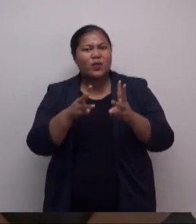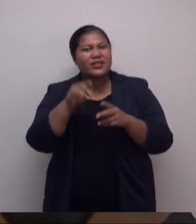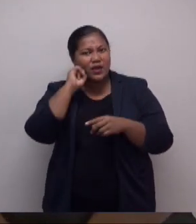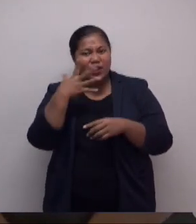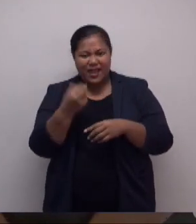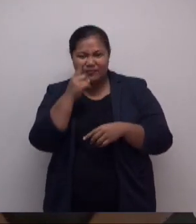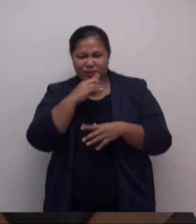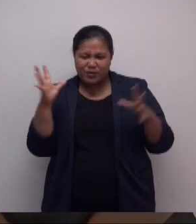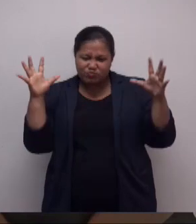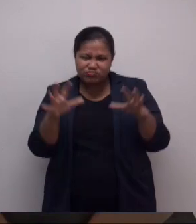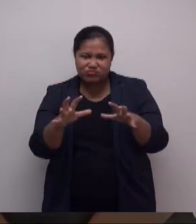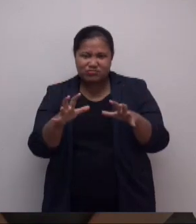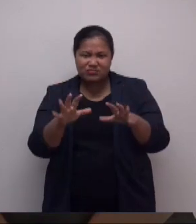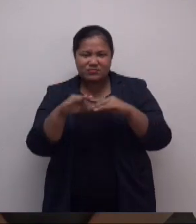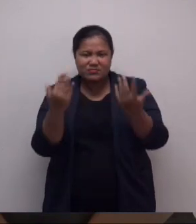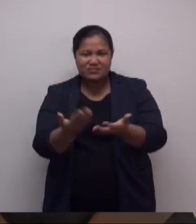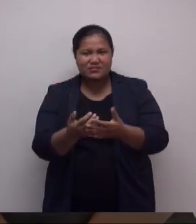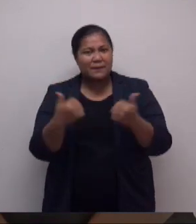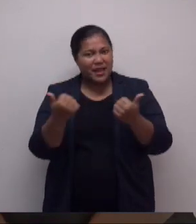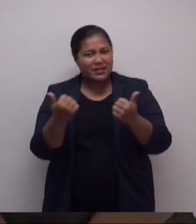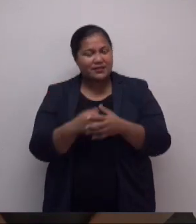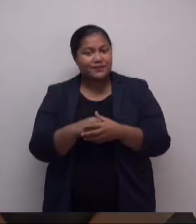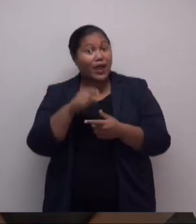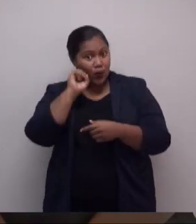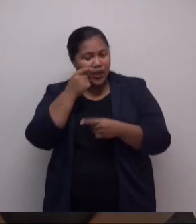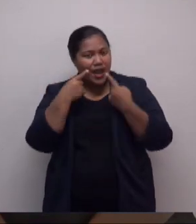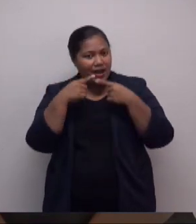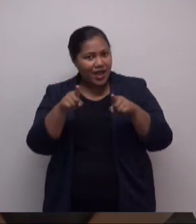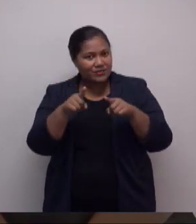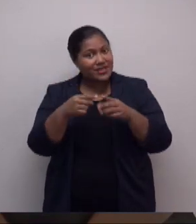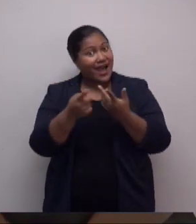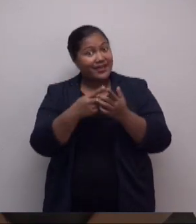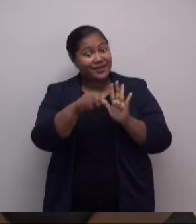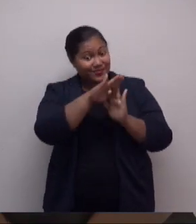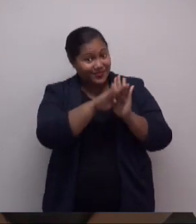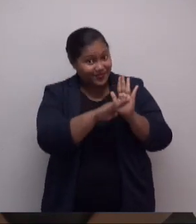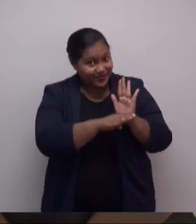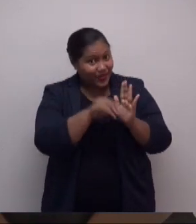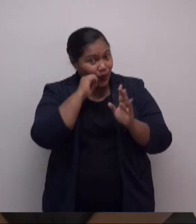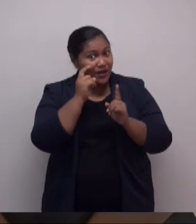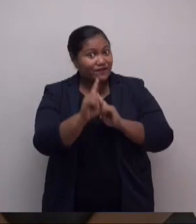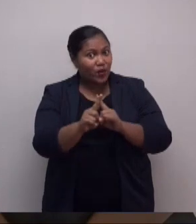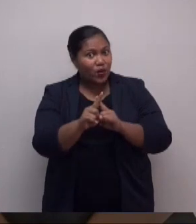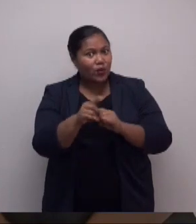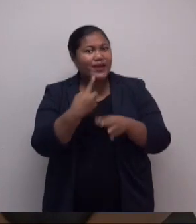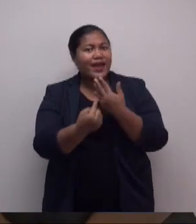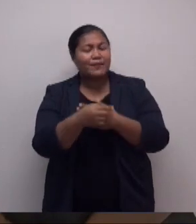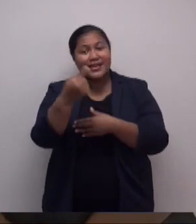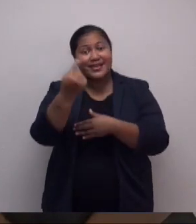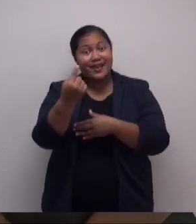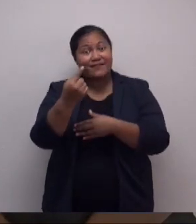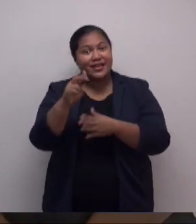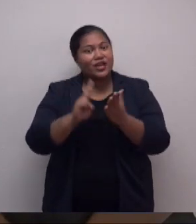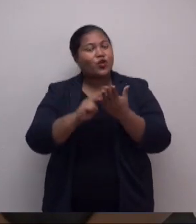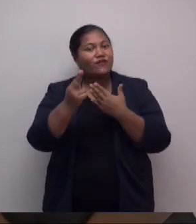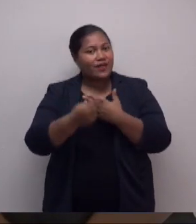to crowd together. We'll be announcing a set of protocols that take effect from 11th of November